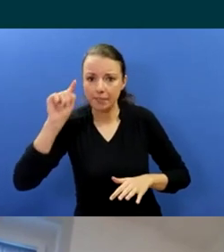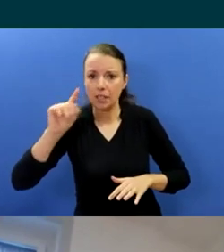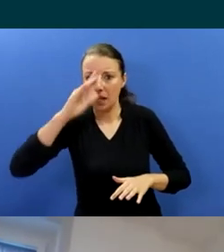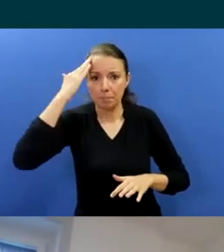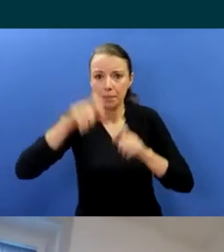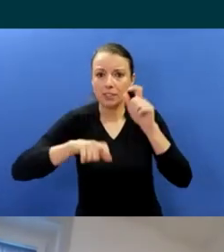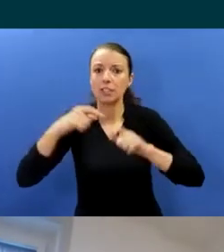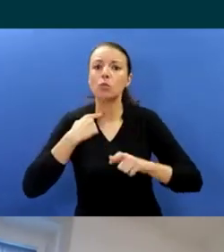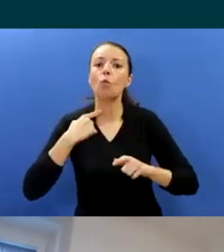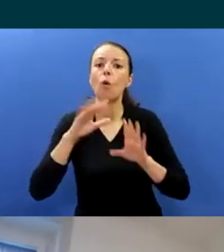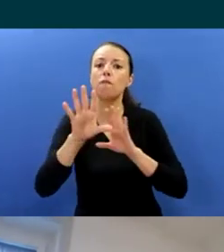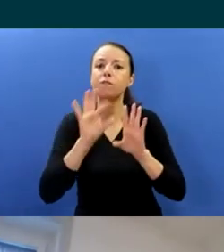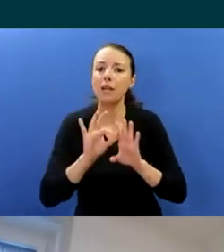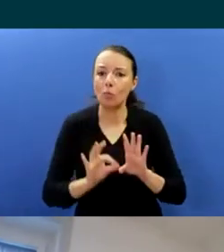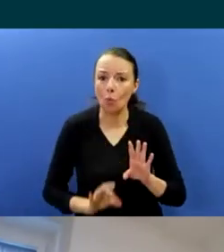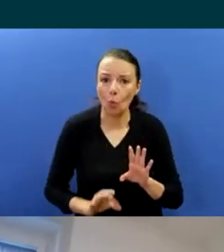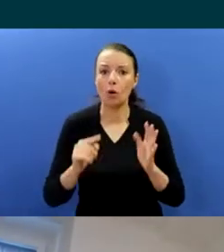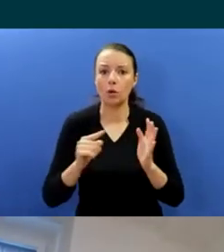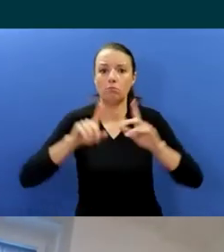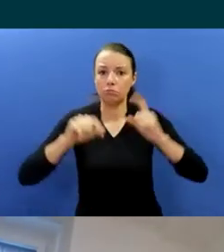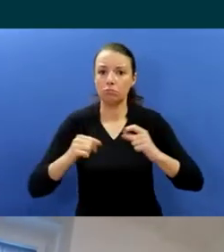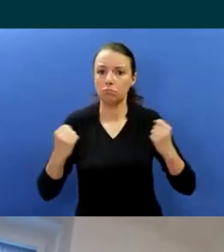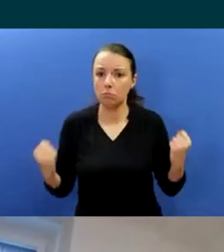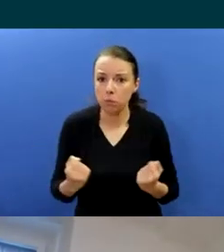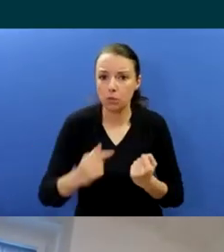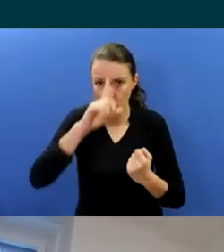mobilization of people voting for their ideas.